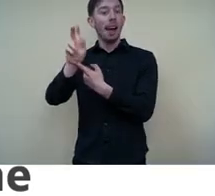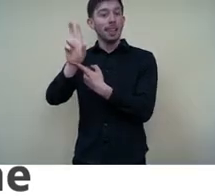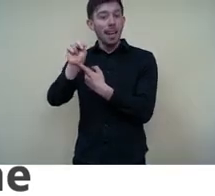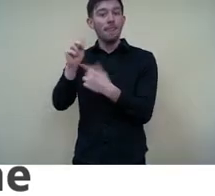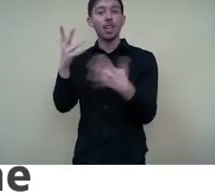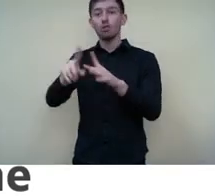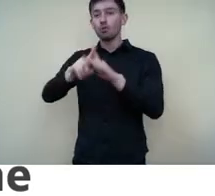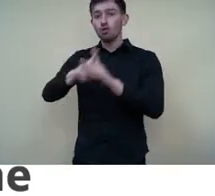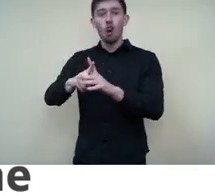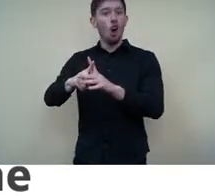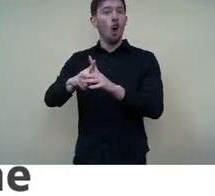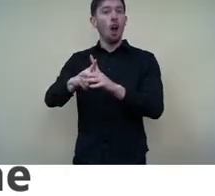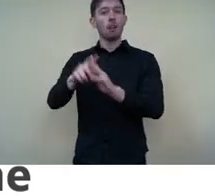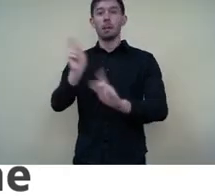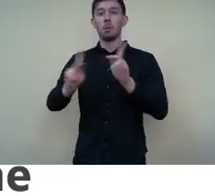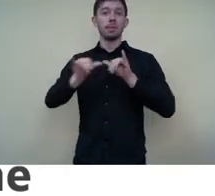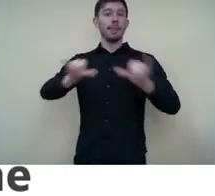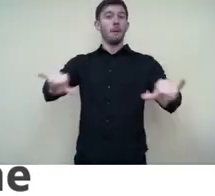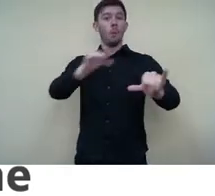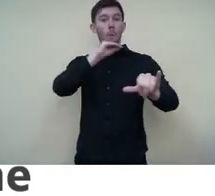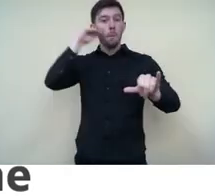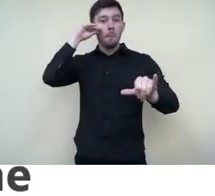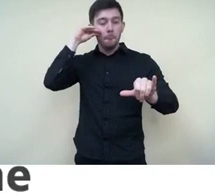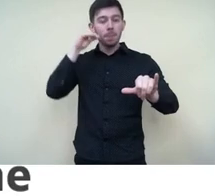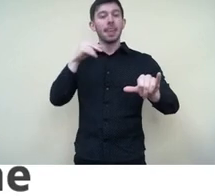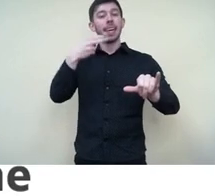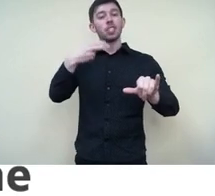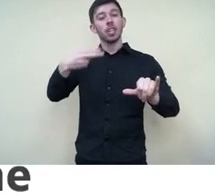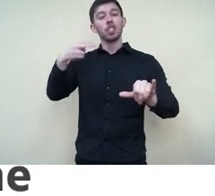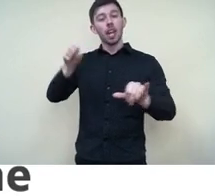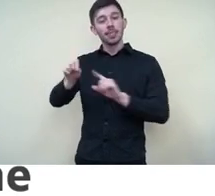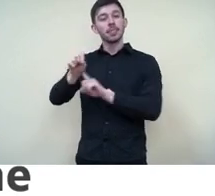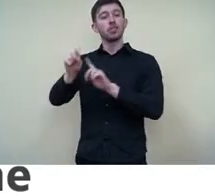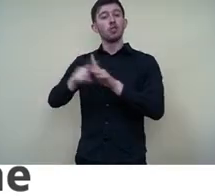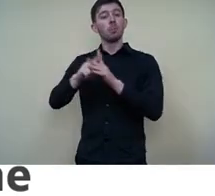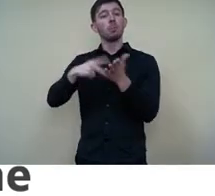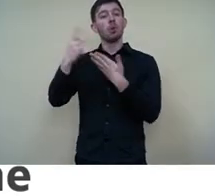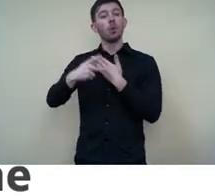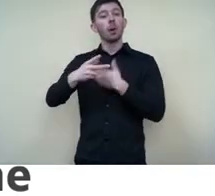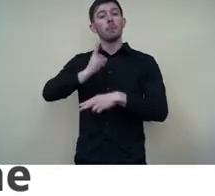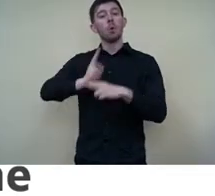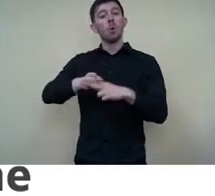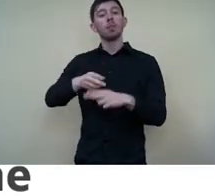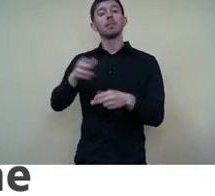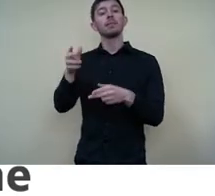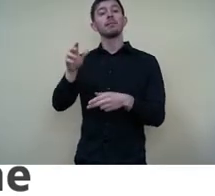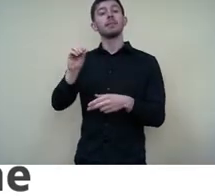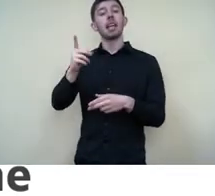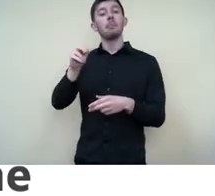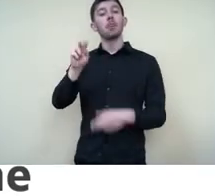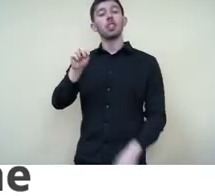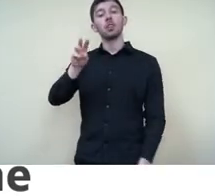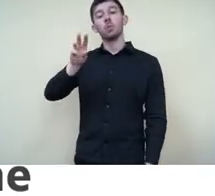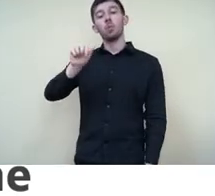really started then, the Department of Health and Human Services, or the HHS, started a program called Operation Warp Speed, which is what Naira alluded